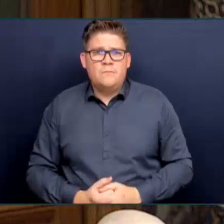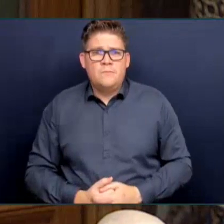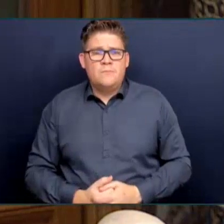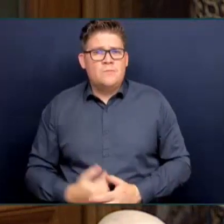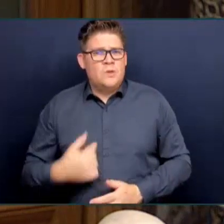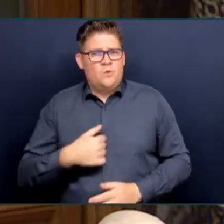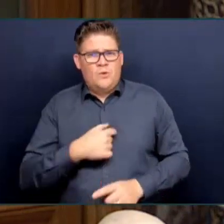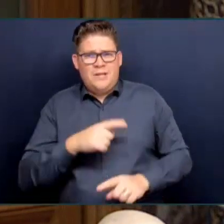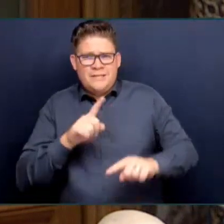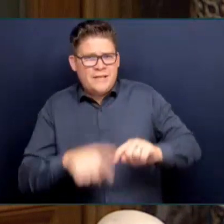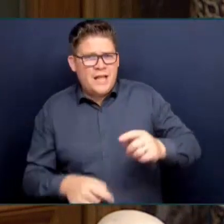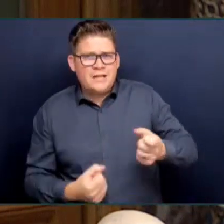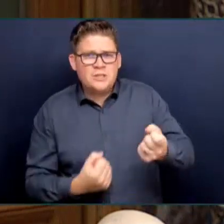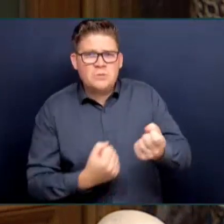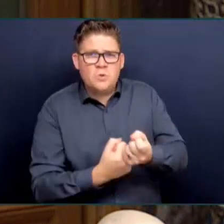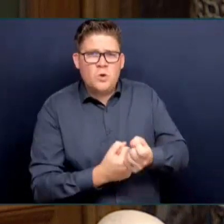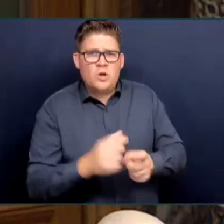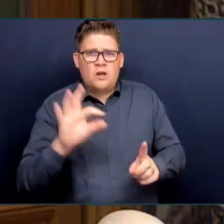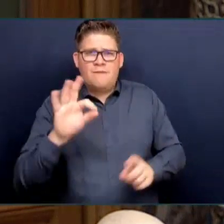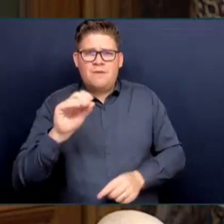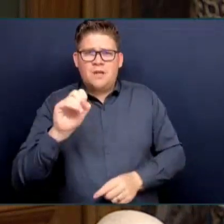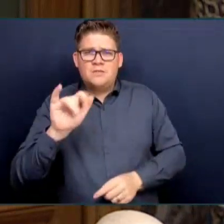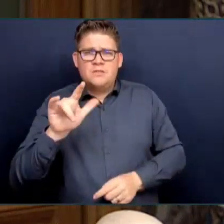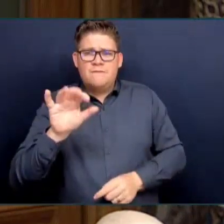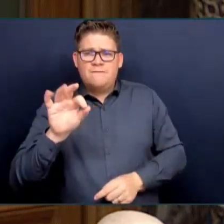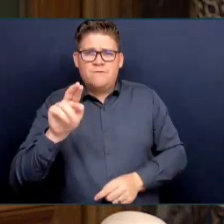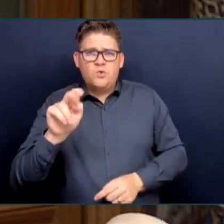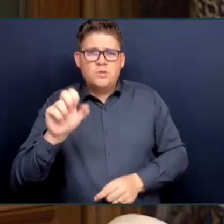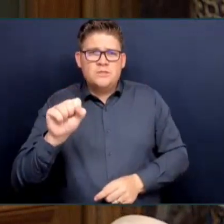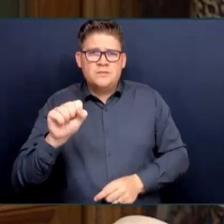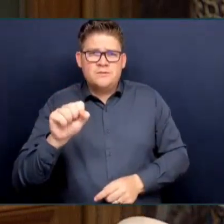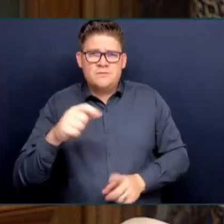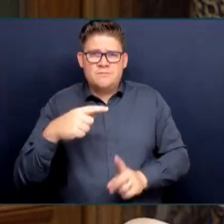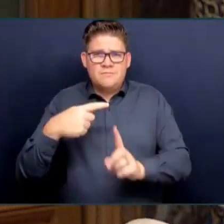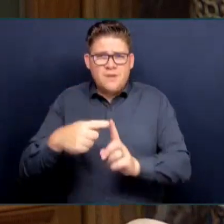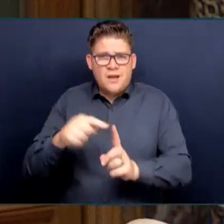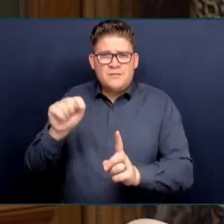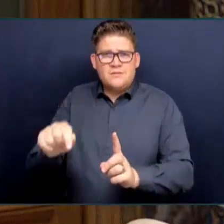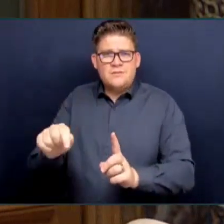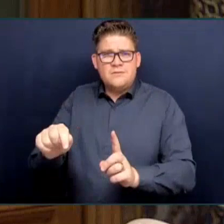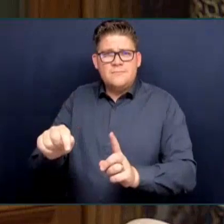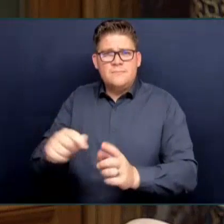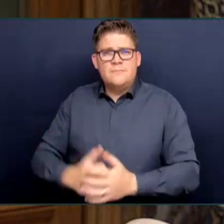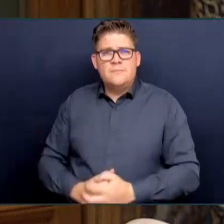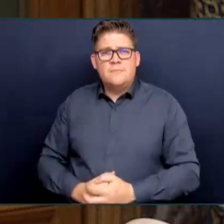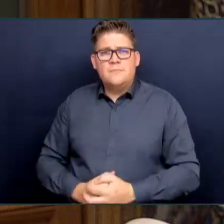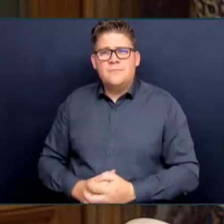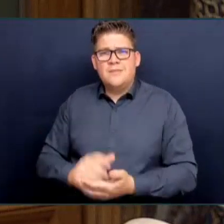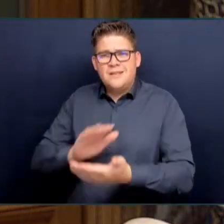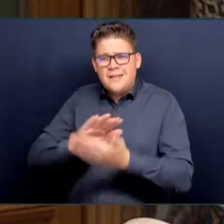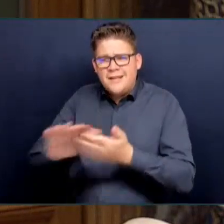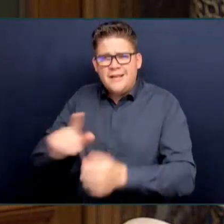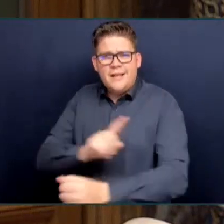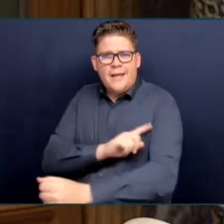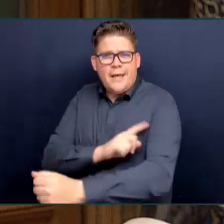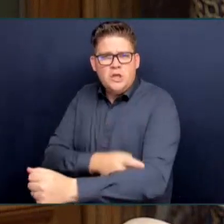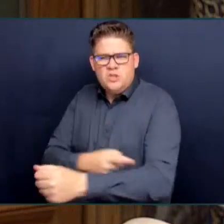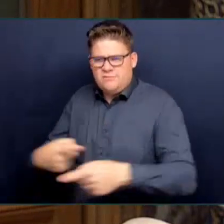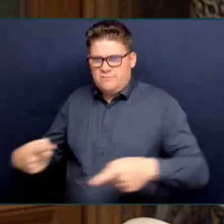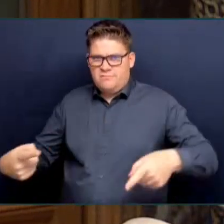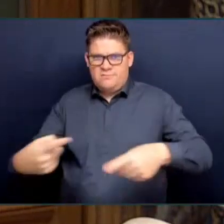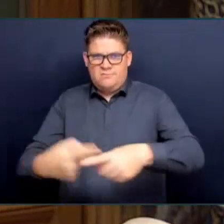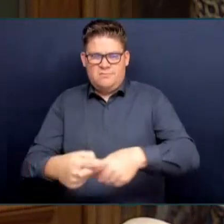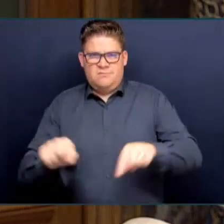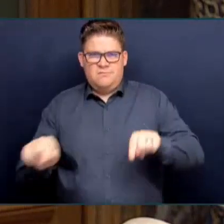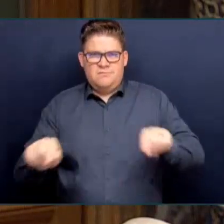somehow. We cannot continue to expand fossil fuel infrastructure and hit our climate goals. I agree with the